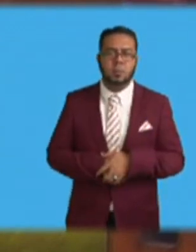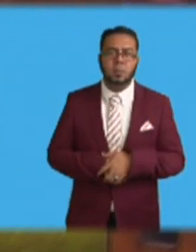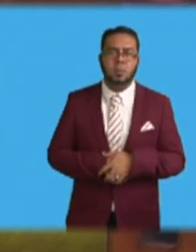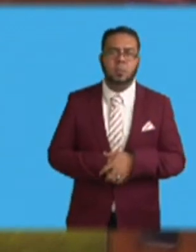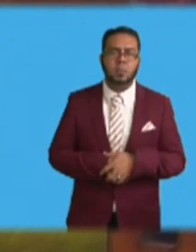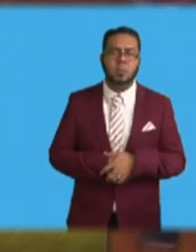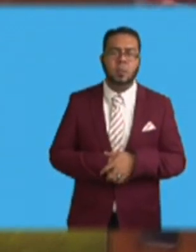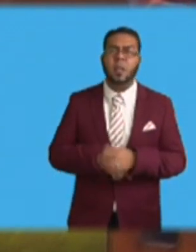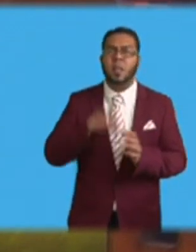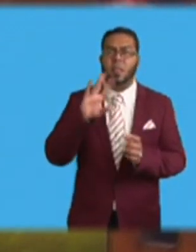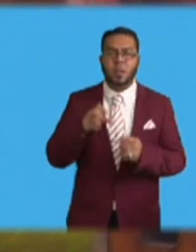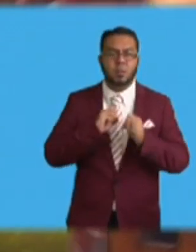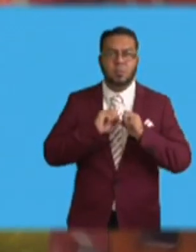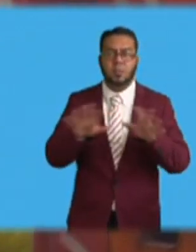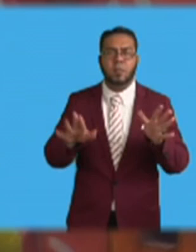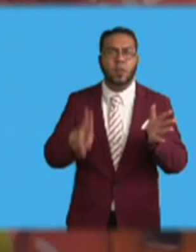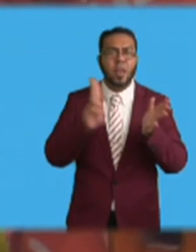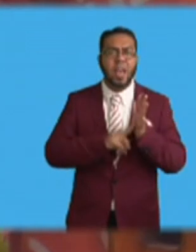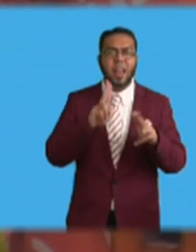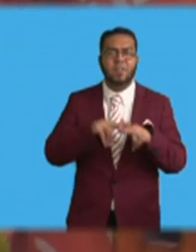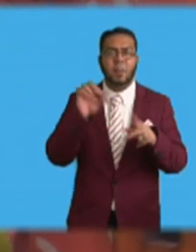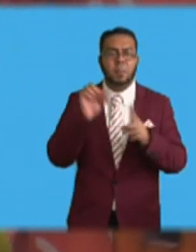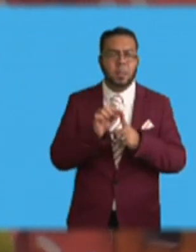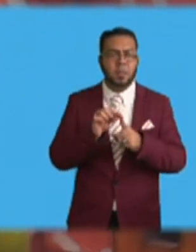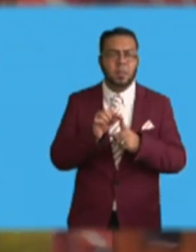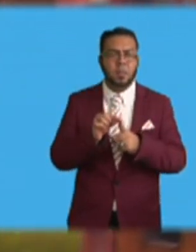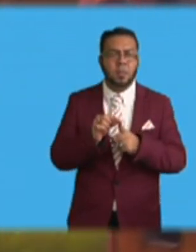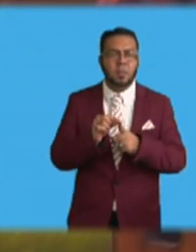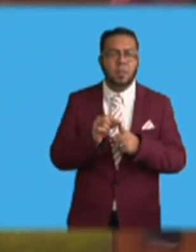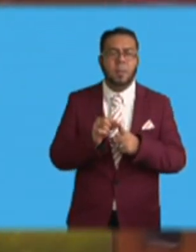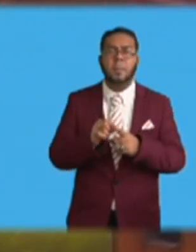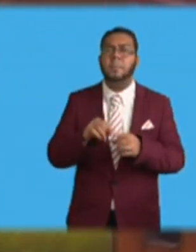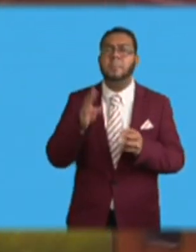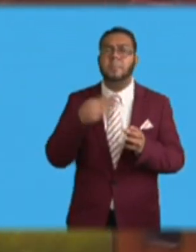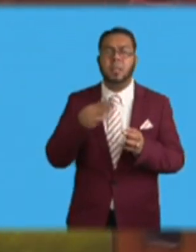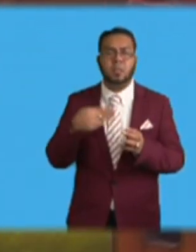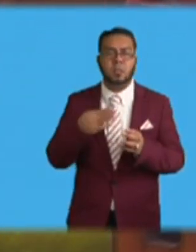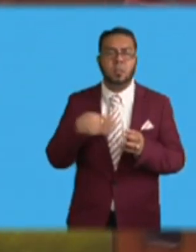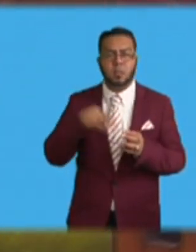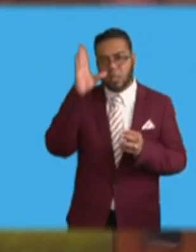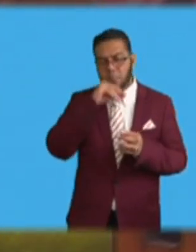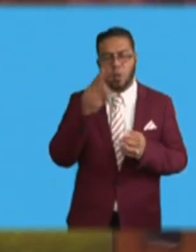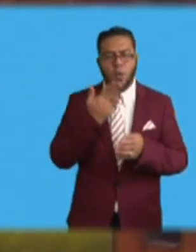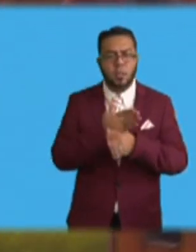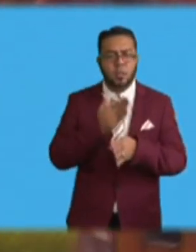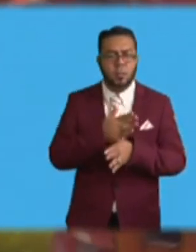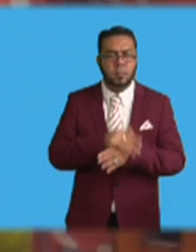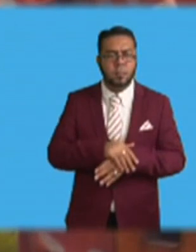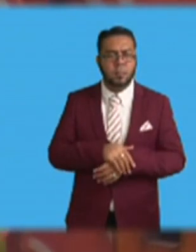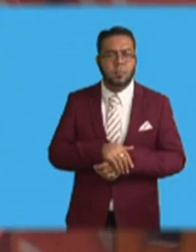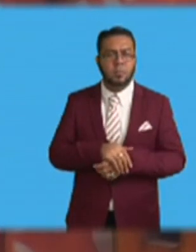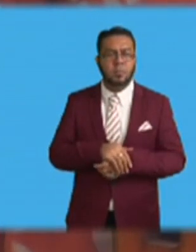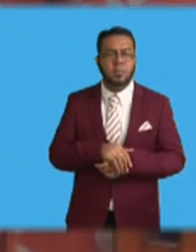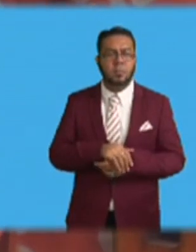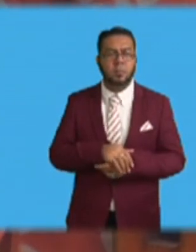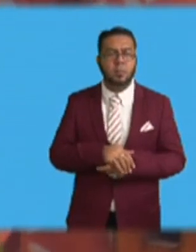the releases from the National Federation Party side where it said ministry officials and minister was sleeping on the job. There's this obsessed with the word